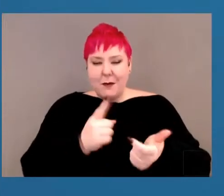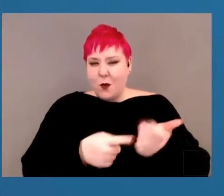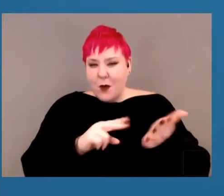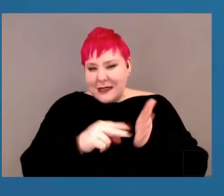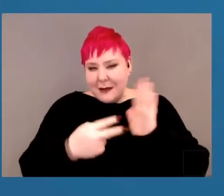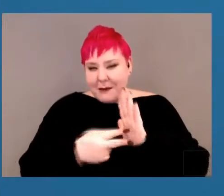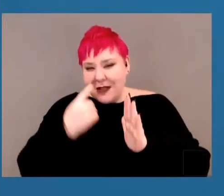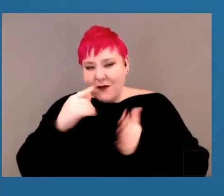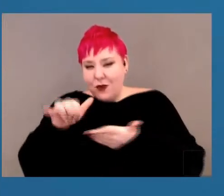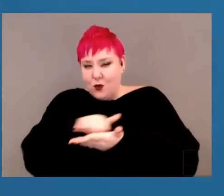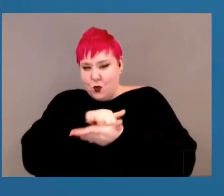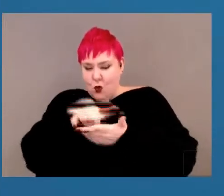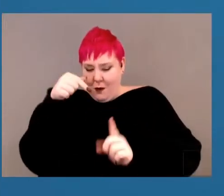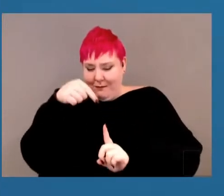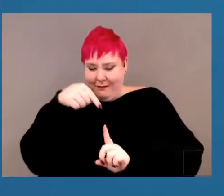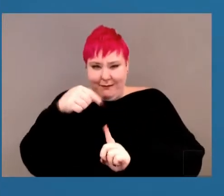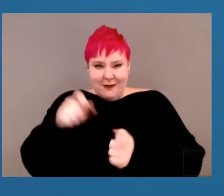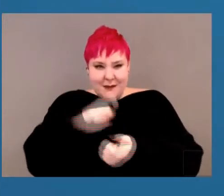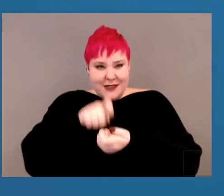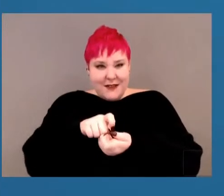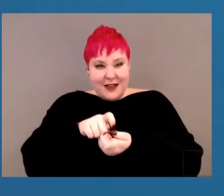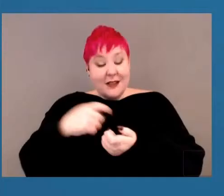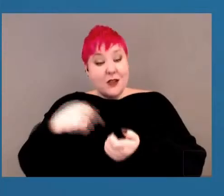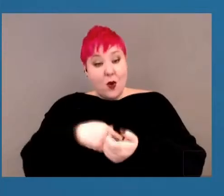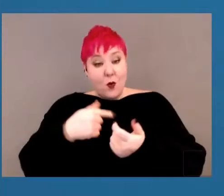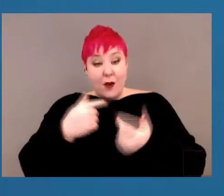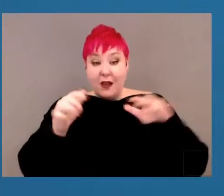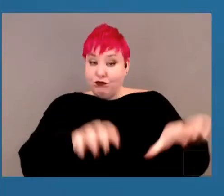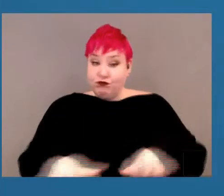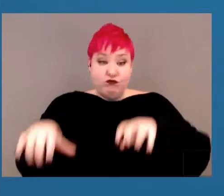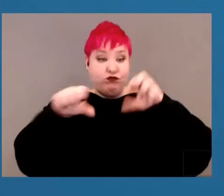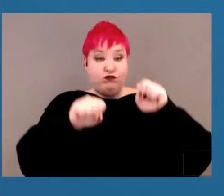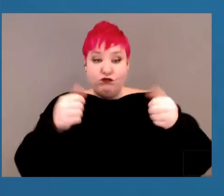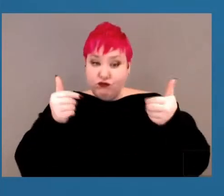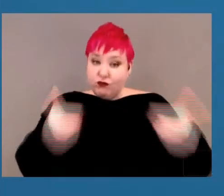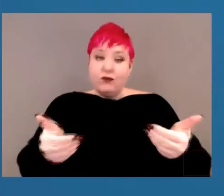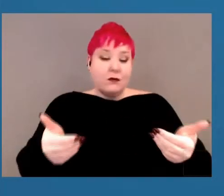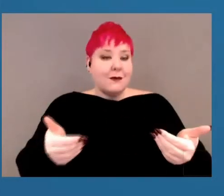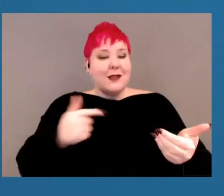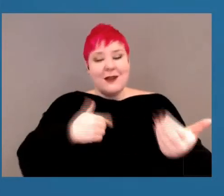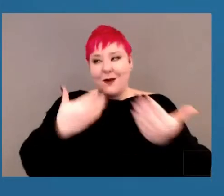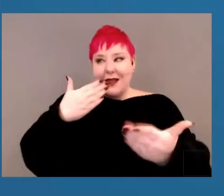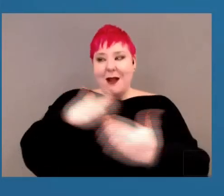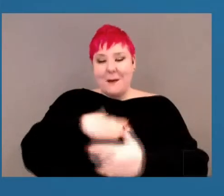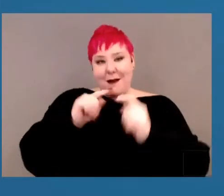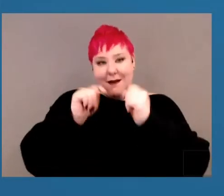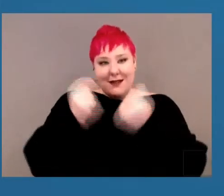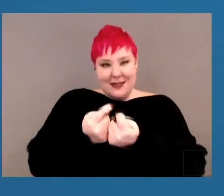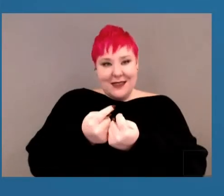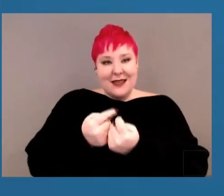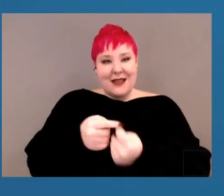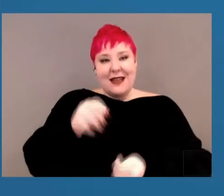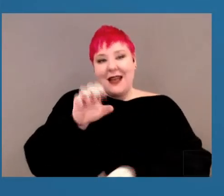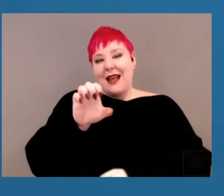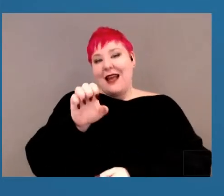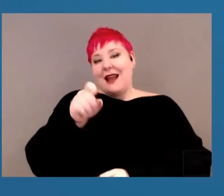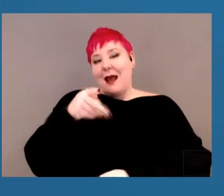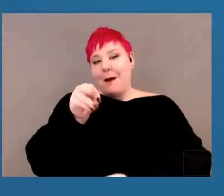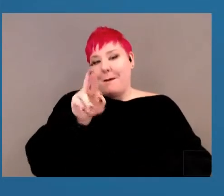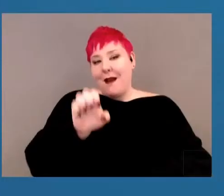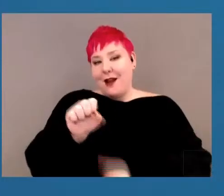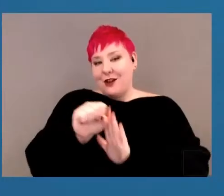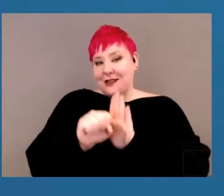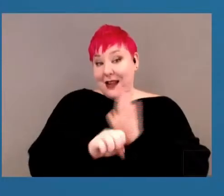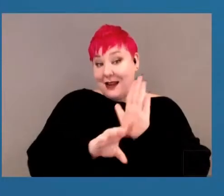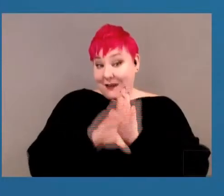more competitive? So we stepped up, and we stepped up fast. I want to thank my entire team at Empire State Development who visualized what